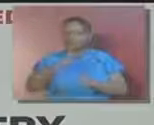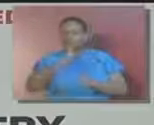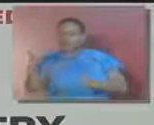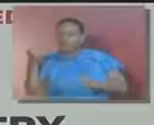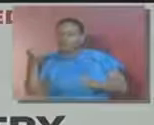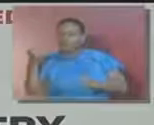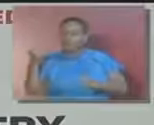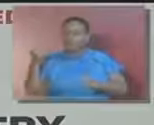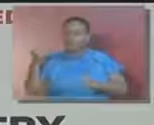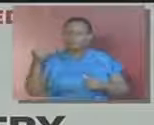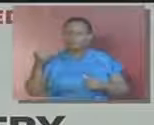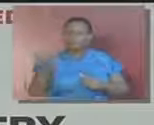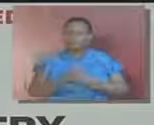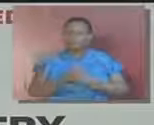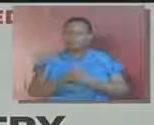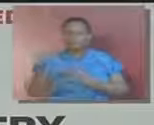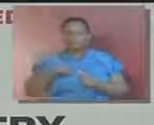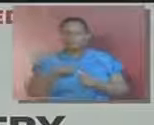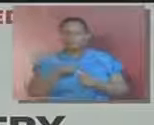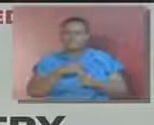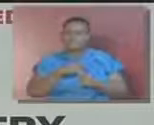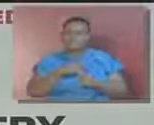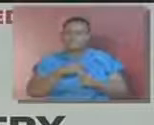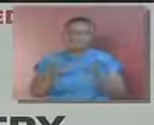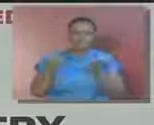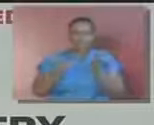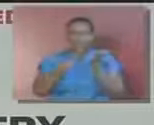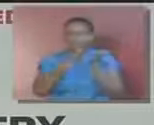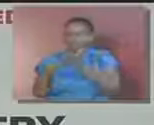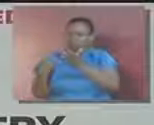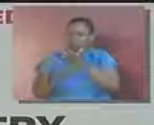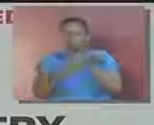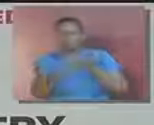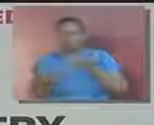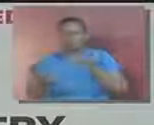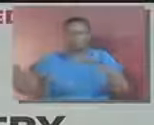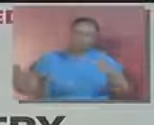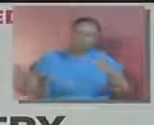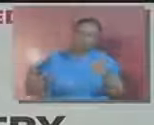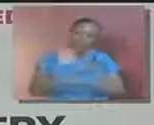are being linked to the vaccine,